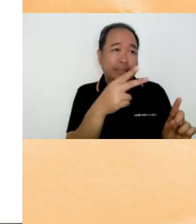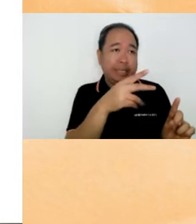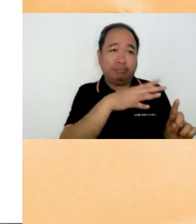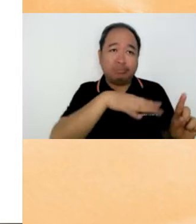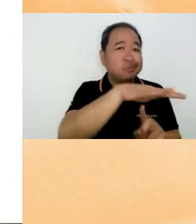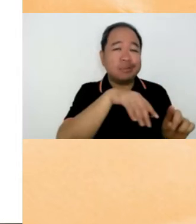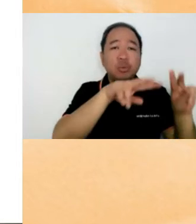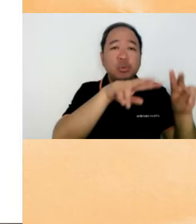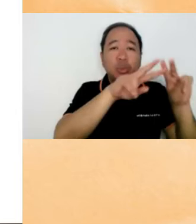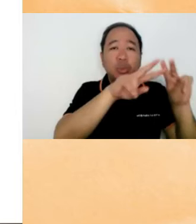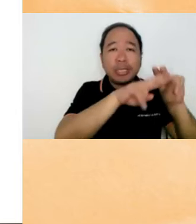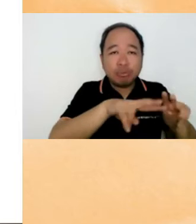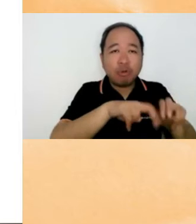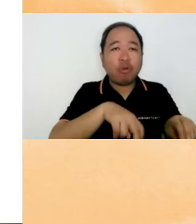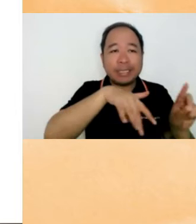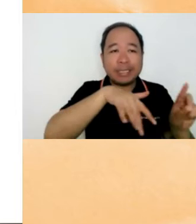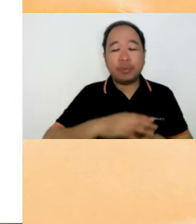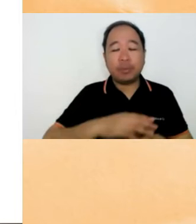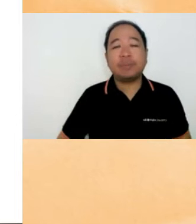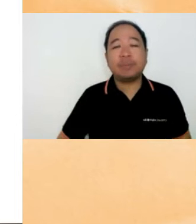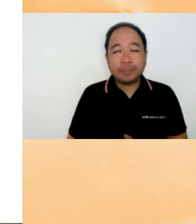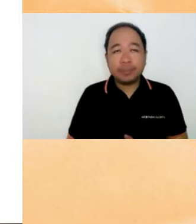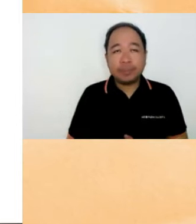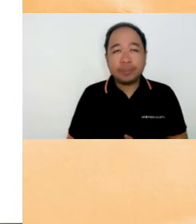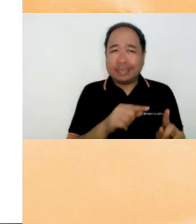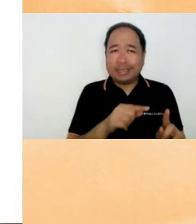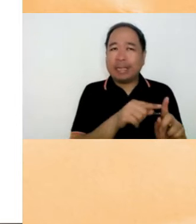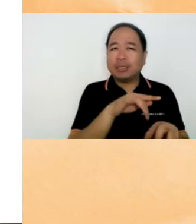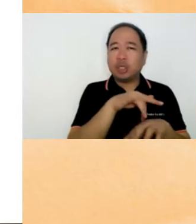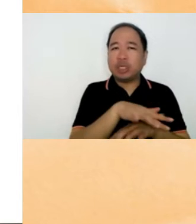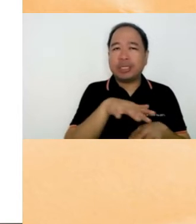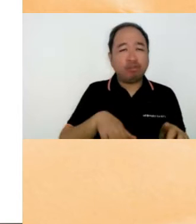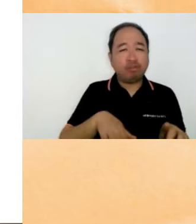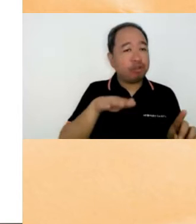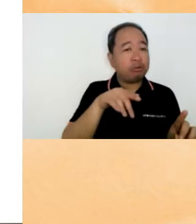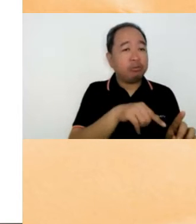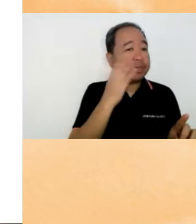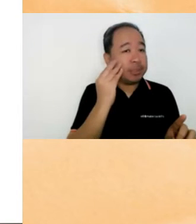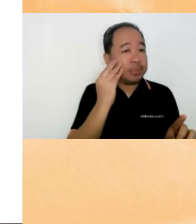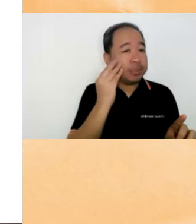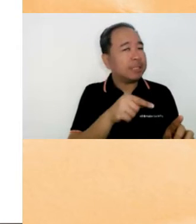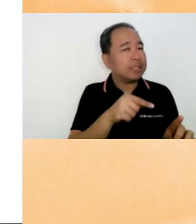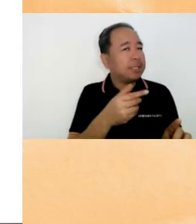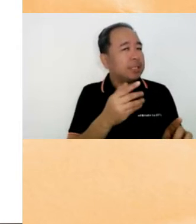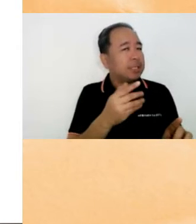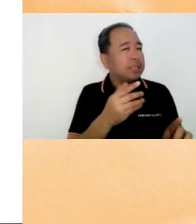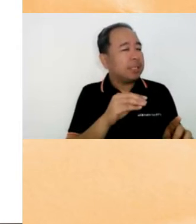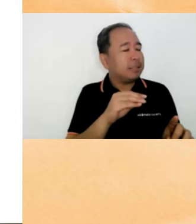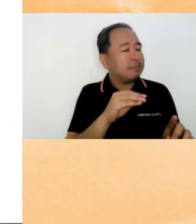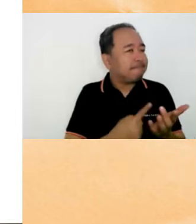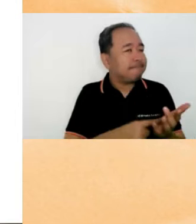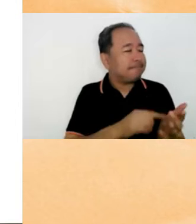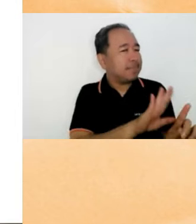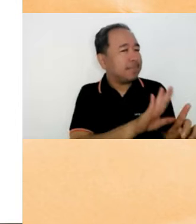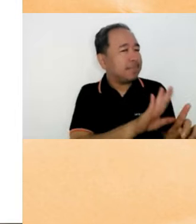In early childhood, you start talking about values, or the child starts having an idea of what's right and wrong. No? So